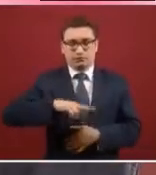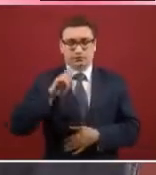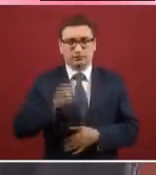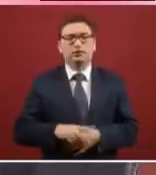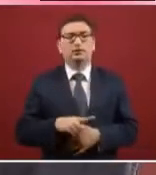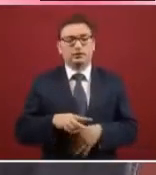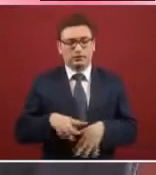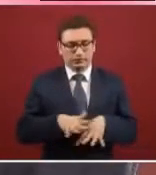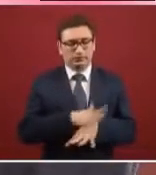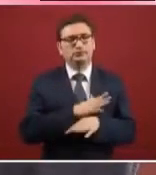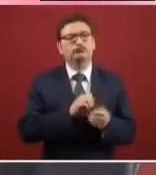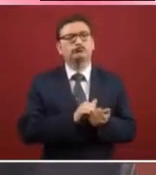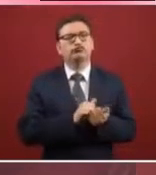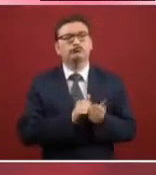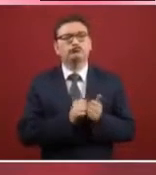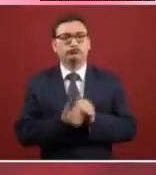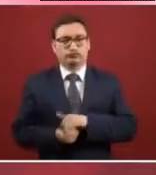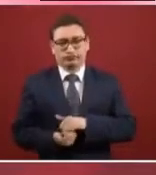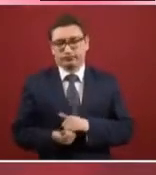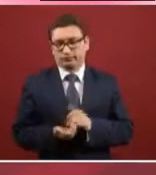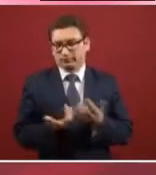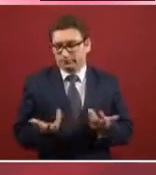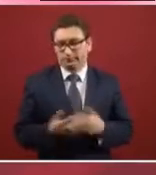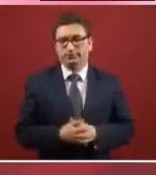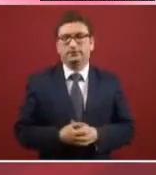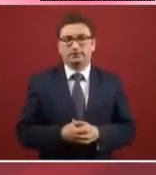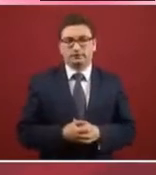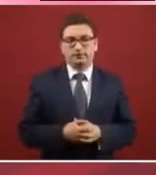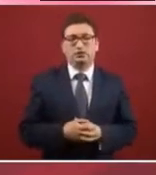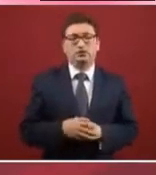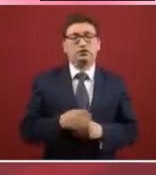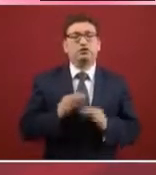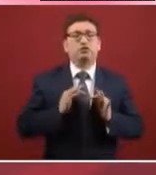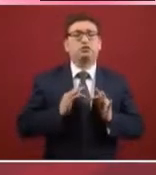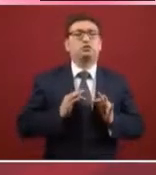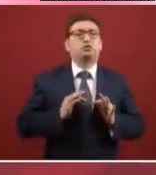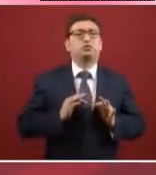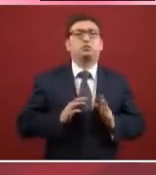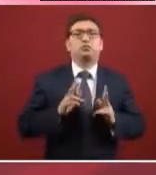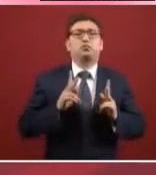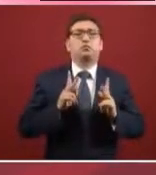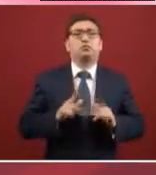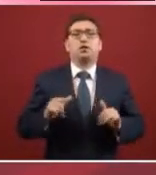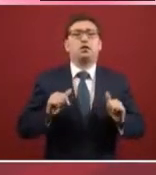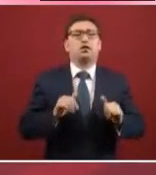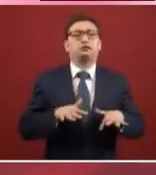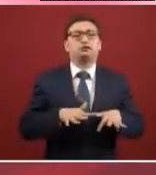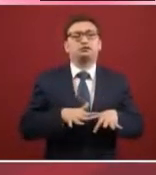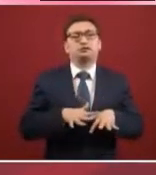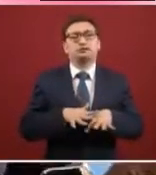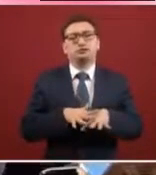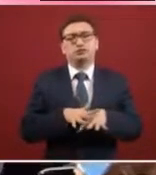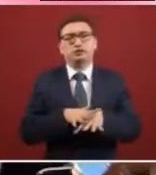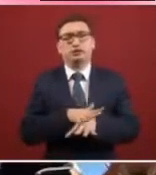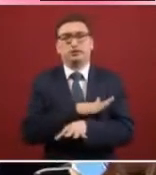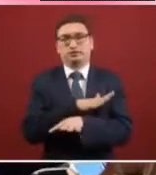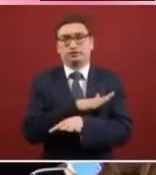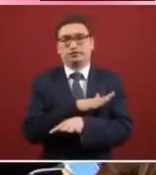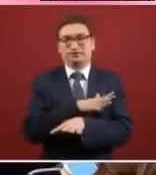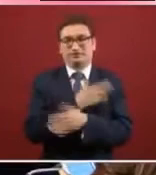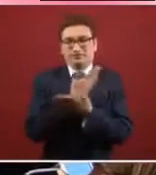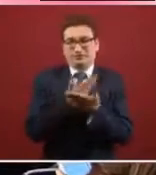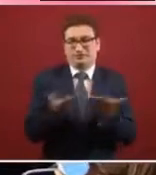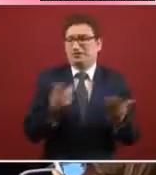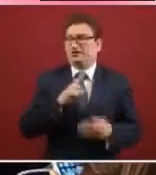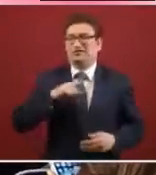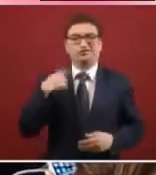a transformation. Y de manera pacífica, imagínense. And in a peaceful way, imagine that. Tenemos que felicitarnos